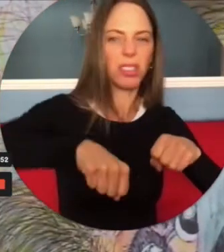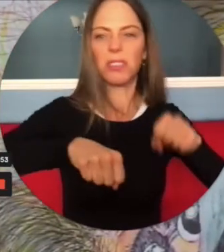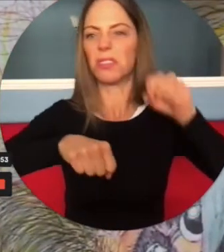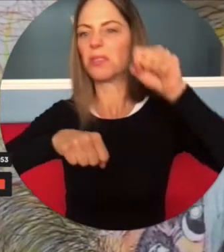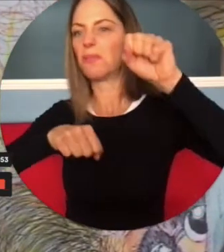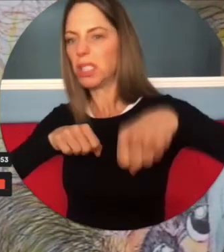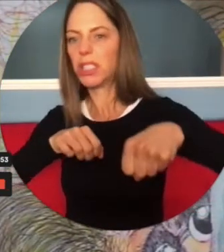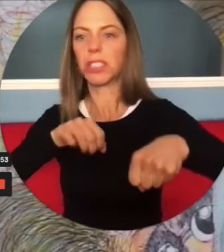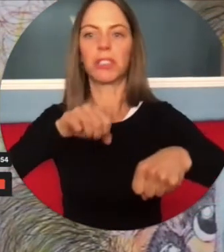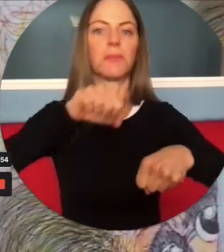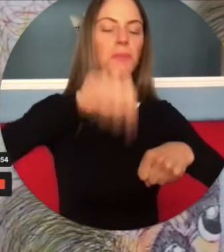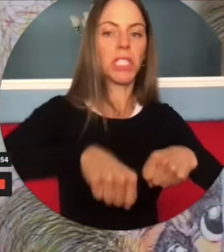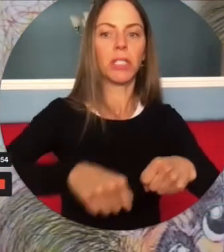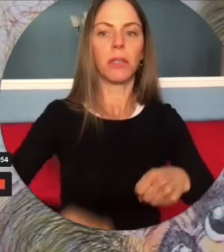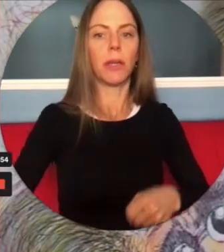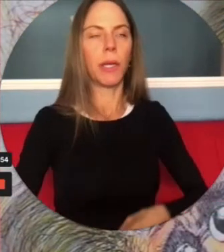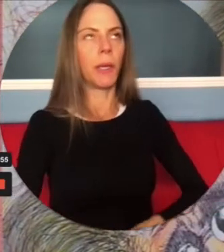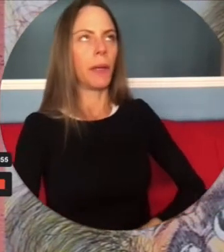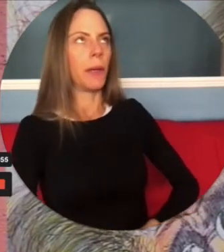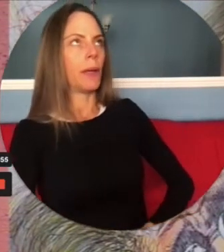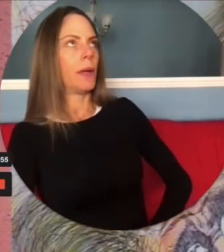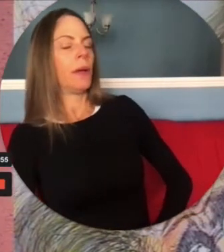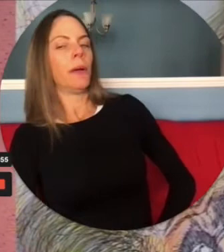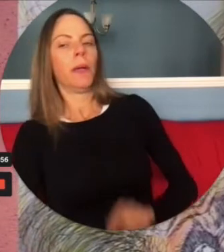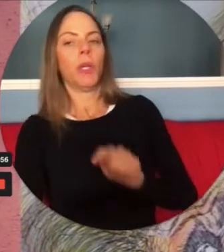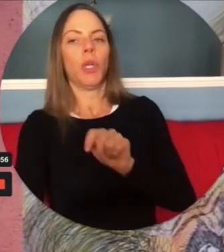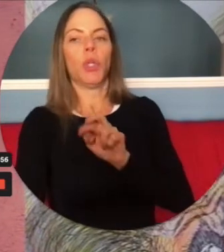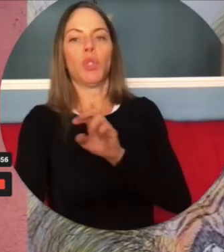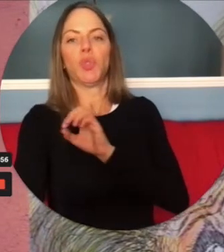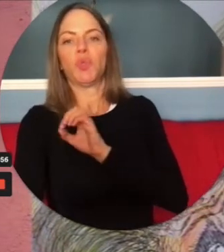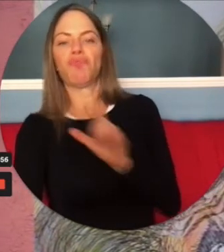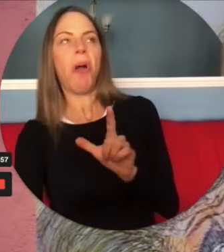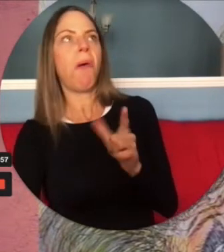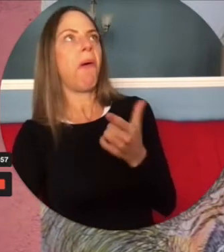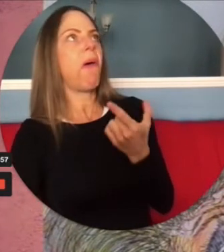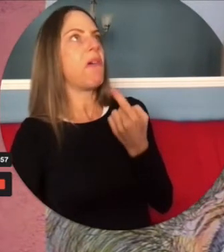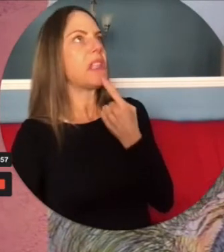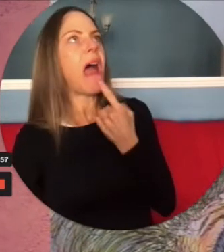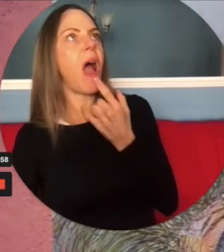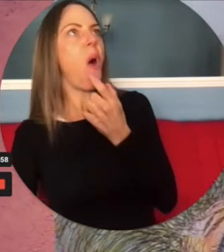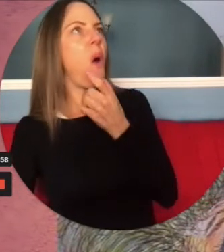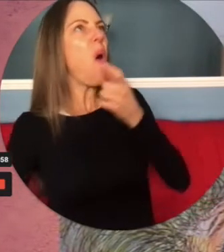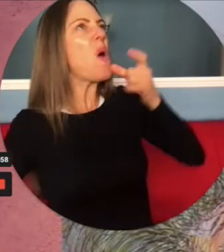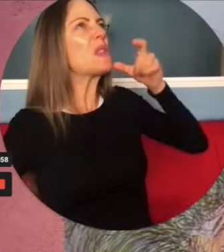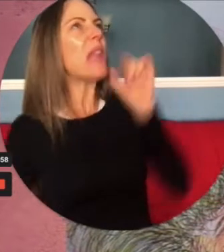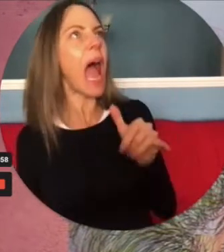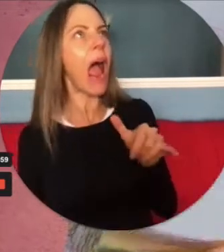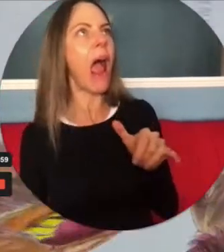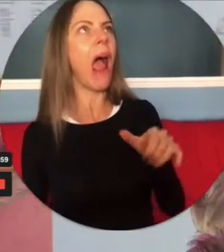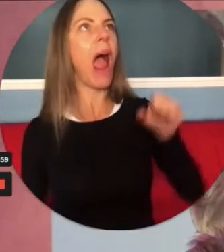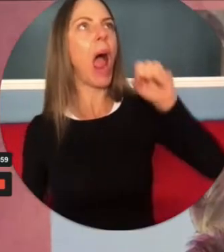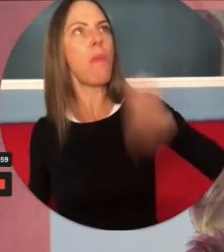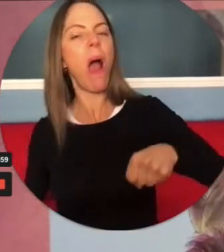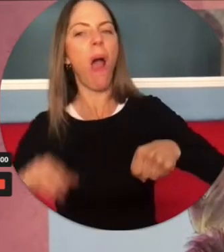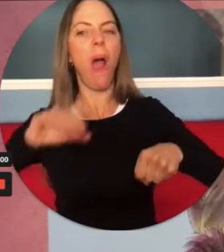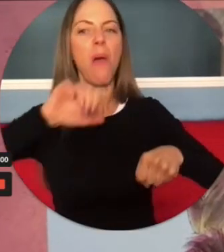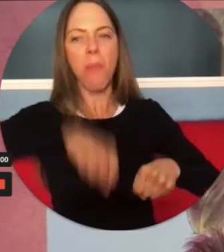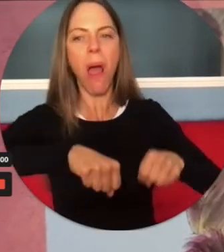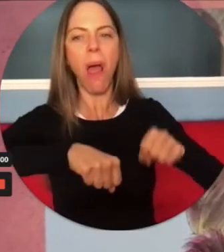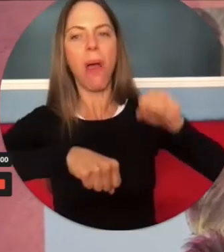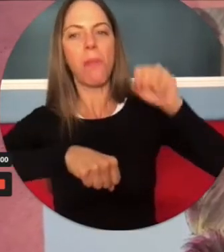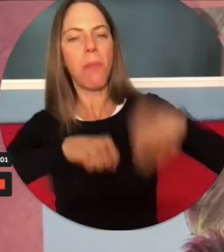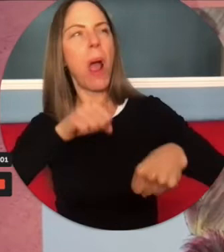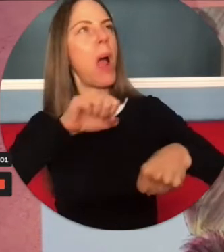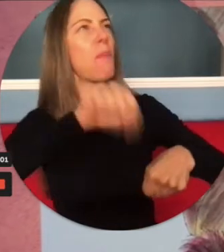who's that trapping over my bridge roy the troll it